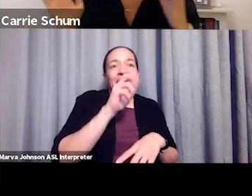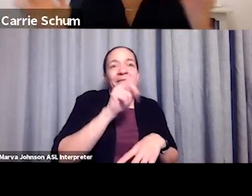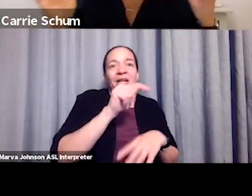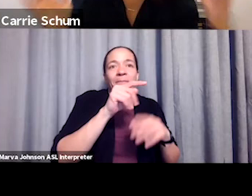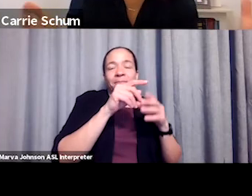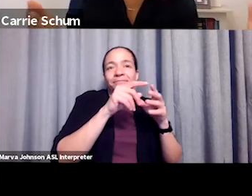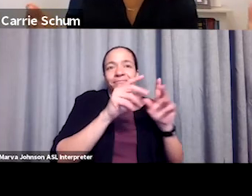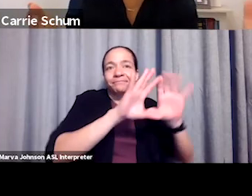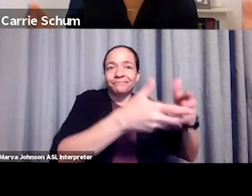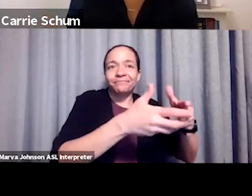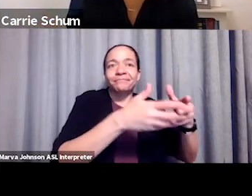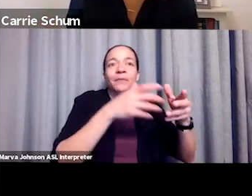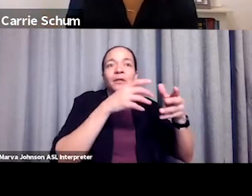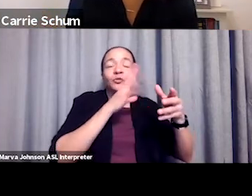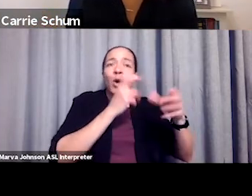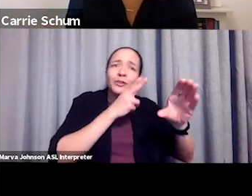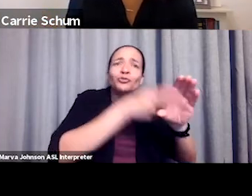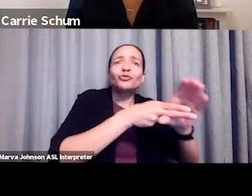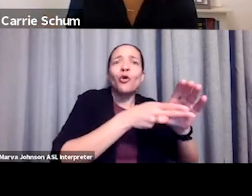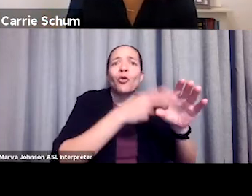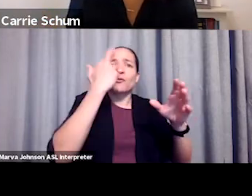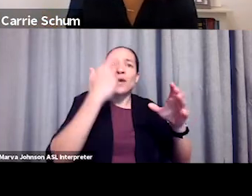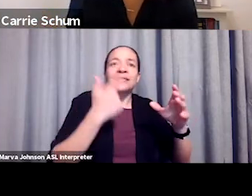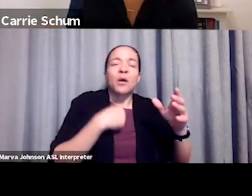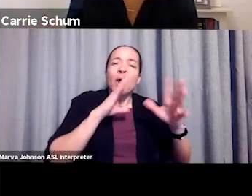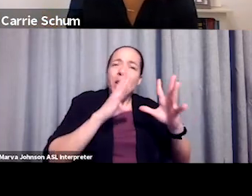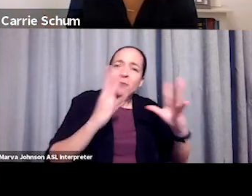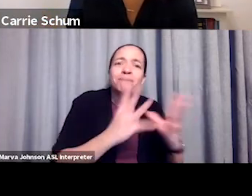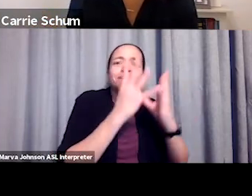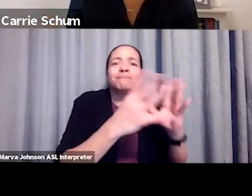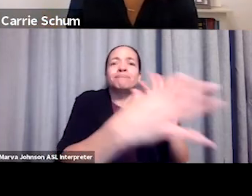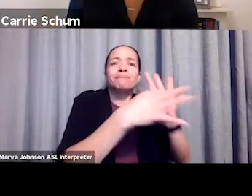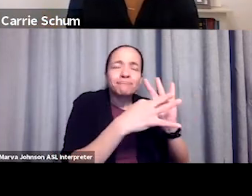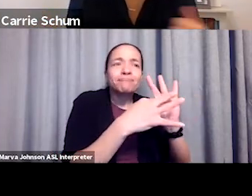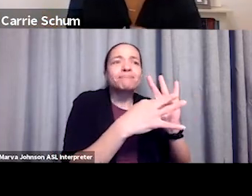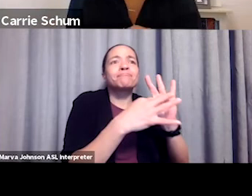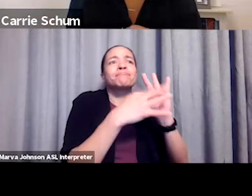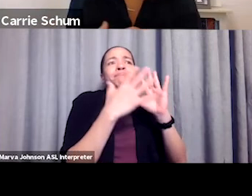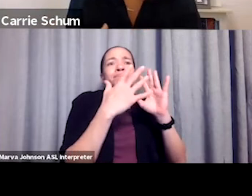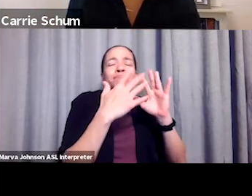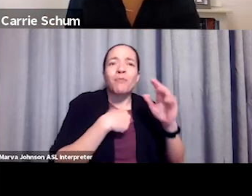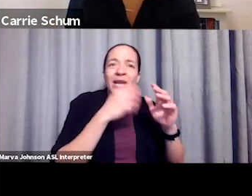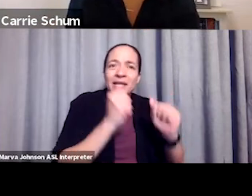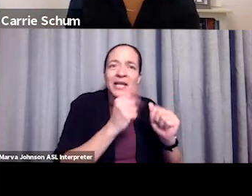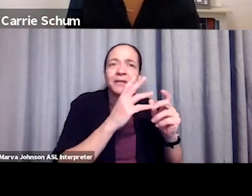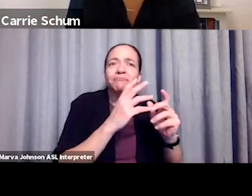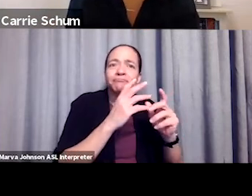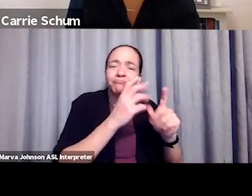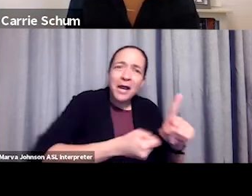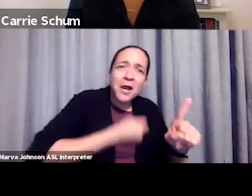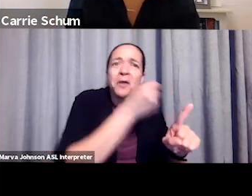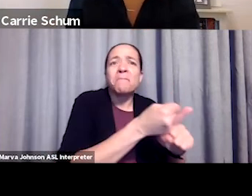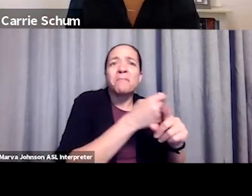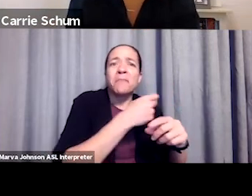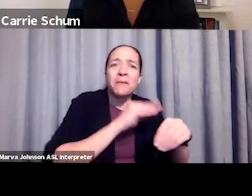cause, we're saying come together. Together we can make a difference and join the movement for living wages. And then if you were trying to